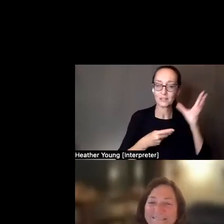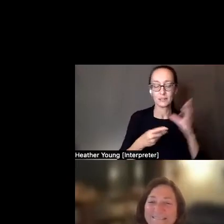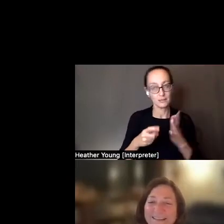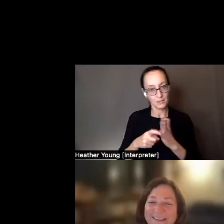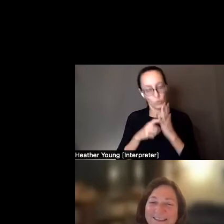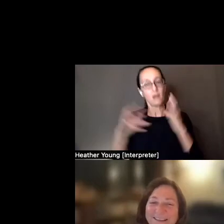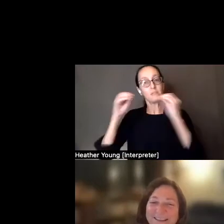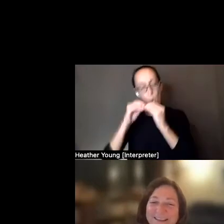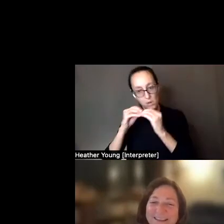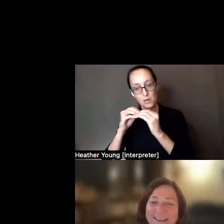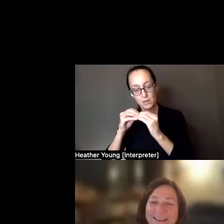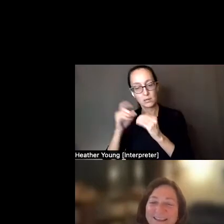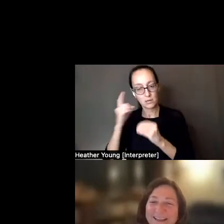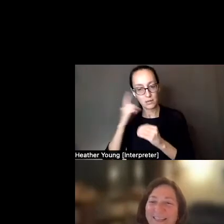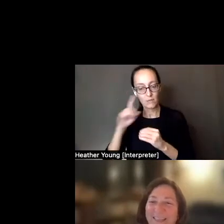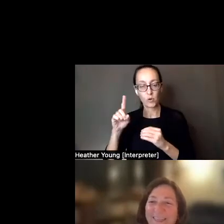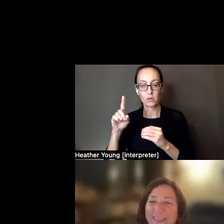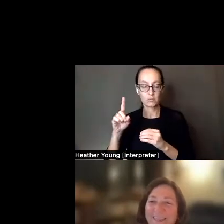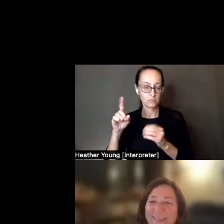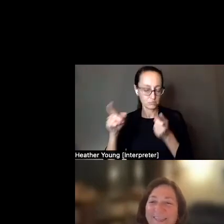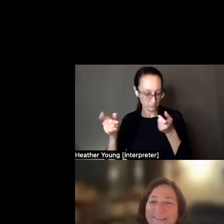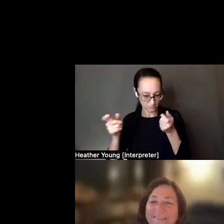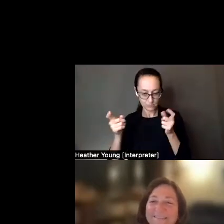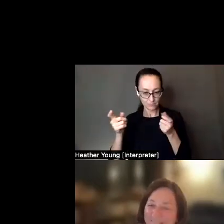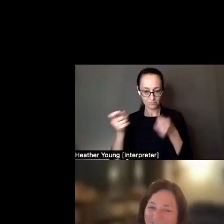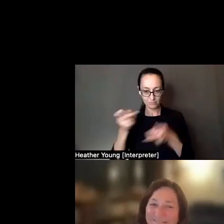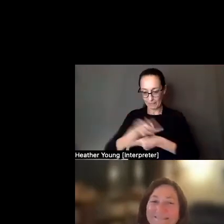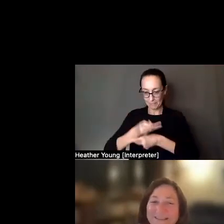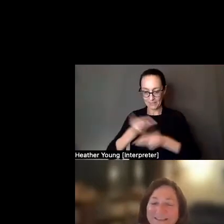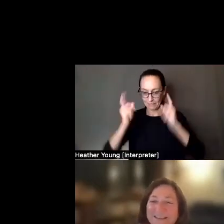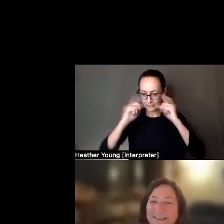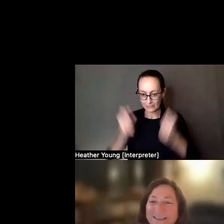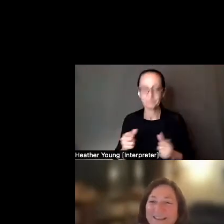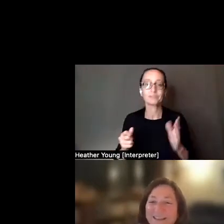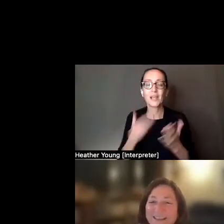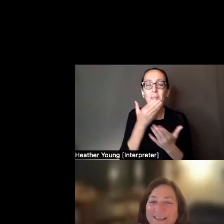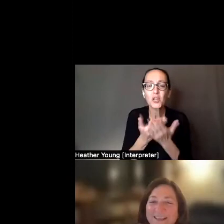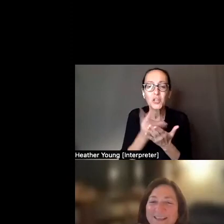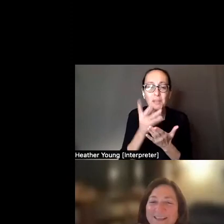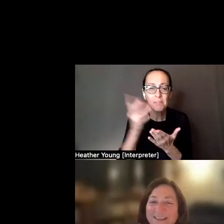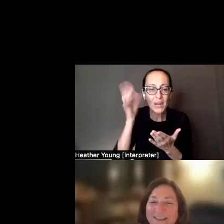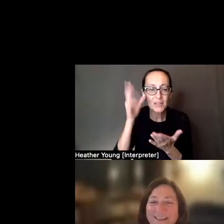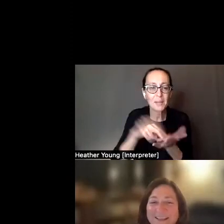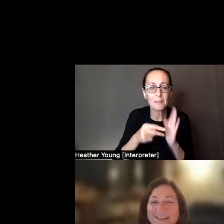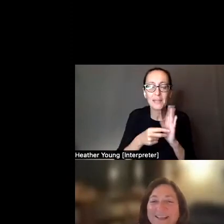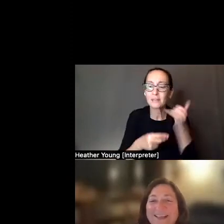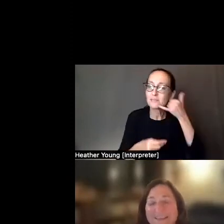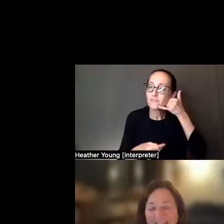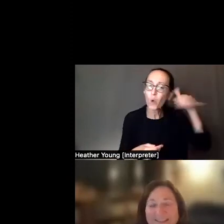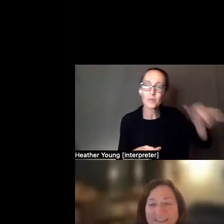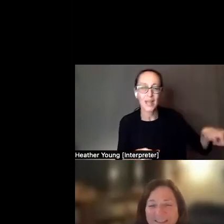have typical hearing. But it is good parenting. It's putting your phone down and talking with your child and